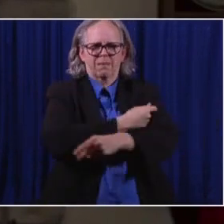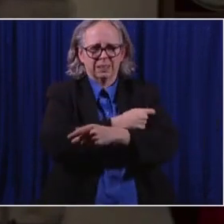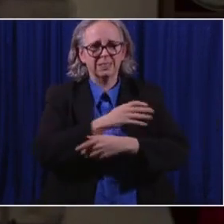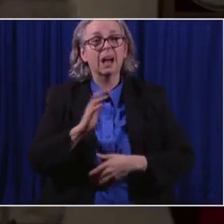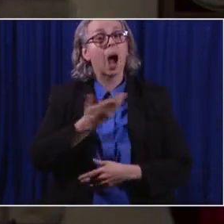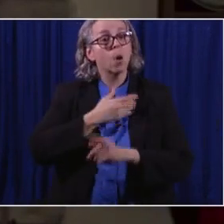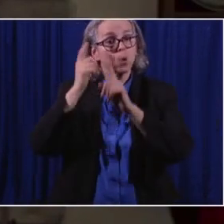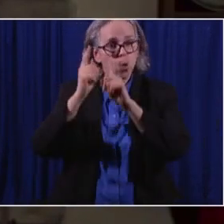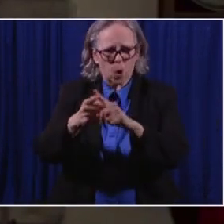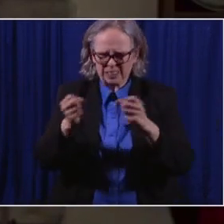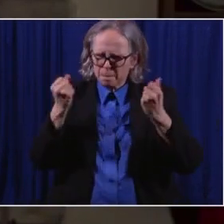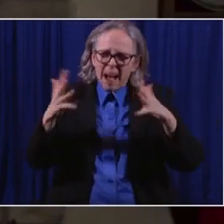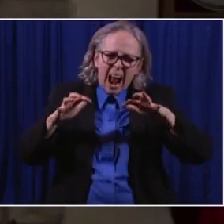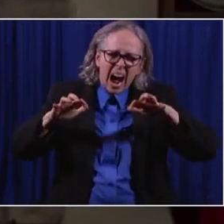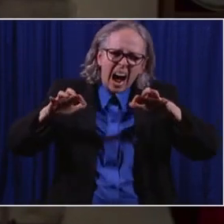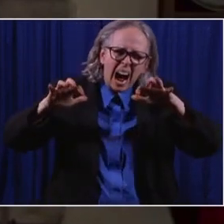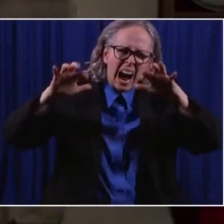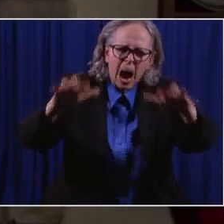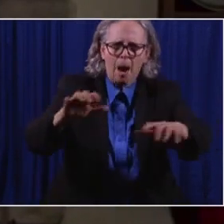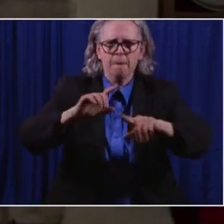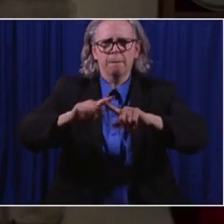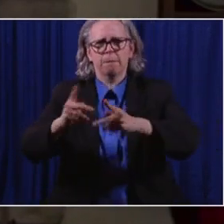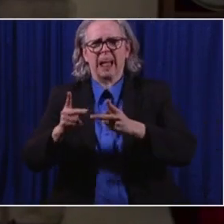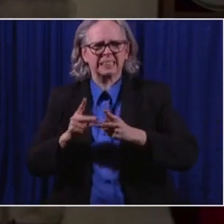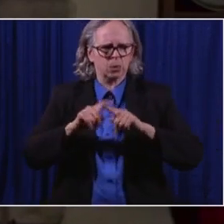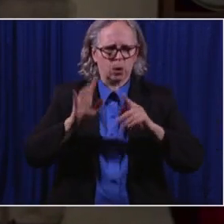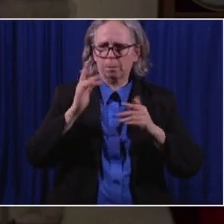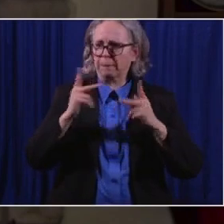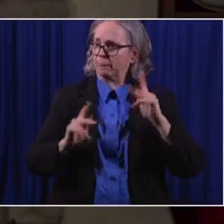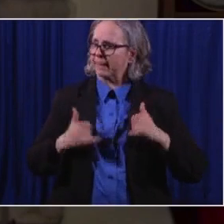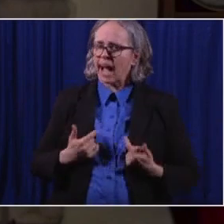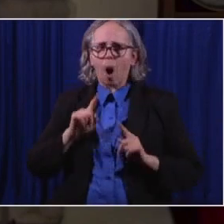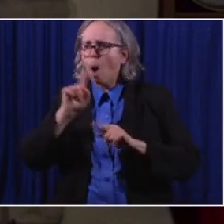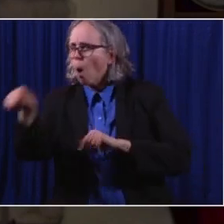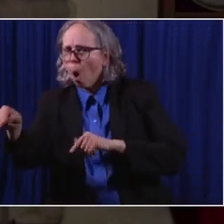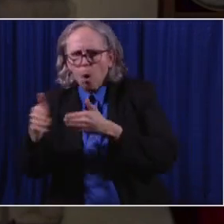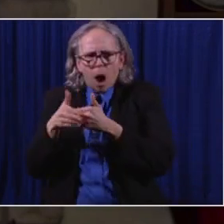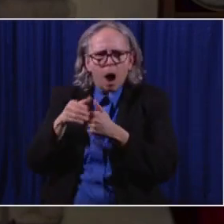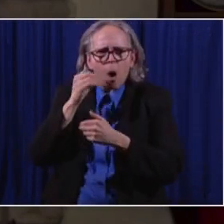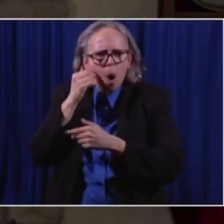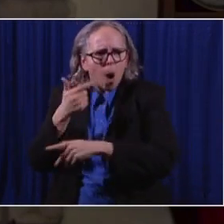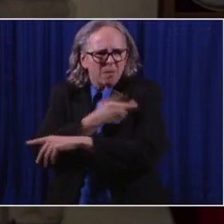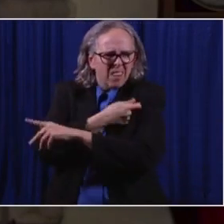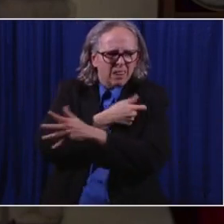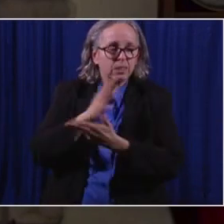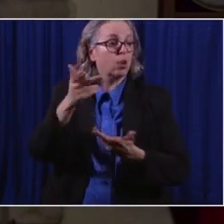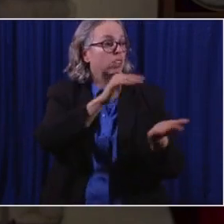you'll be able to get it. Some of this may go through primary care physicians, certainly some of it may go